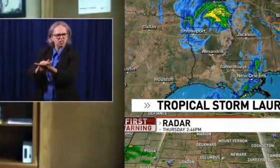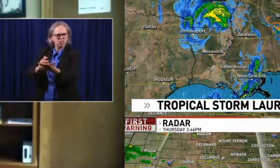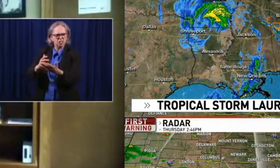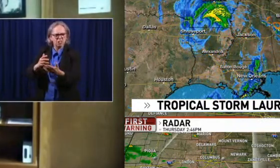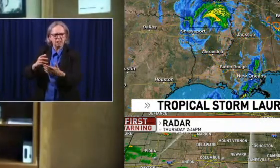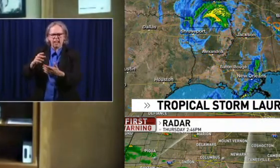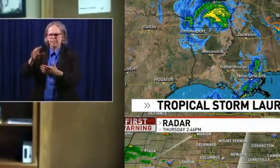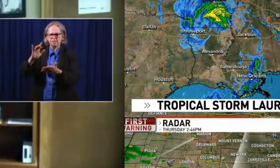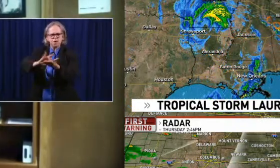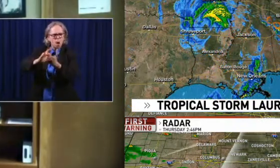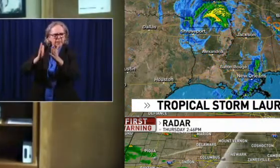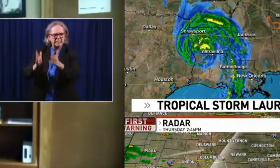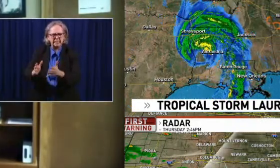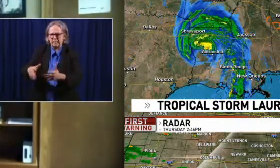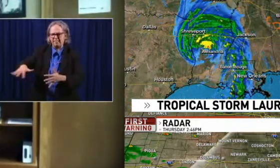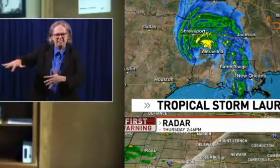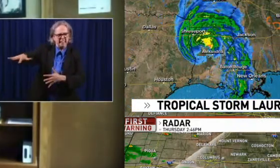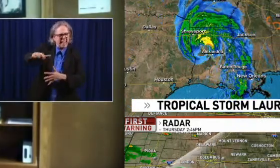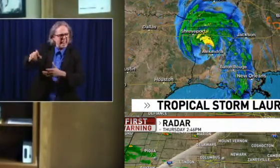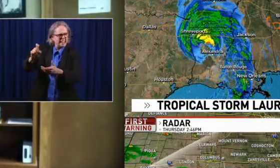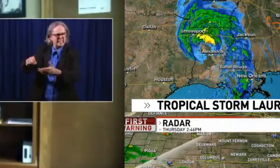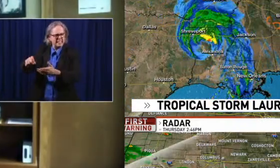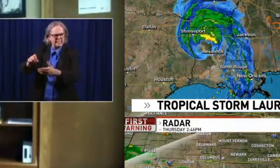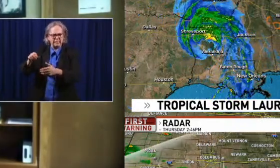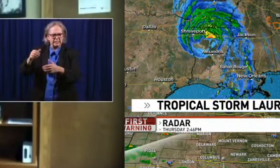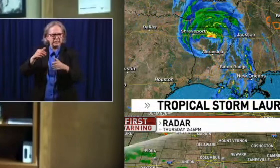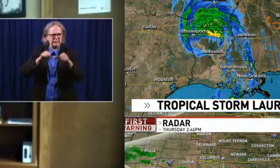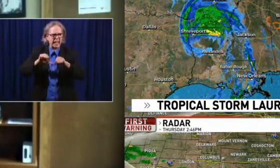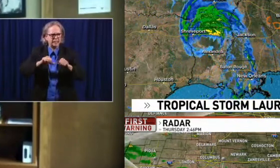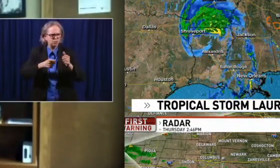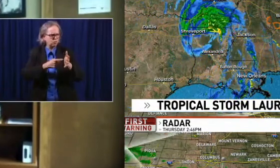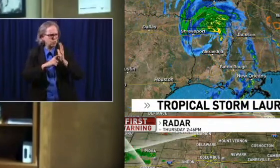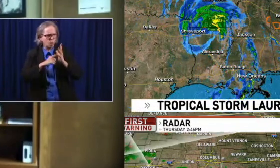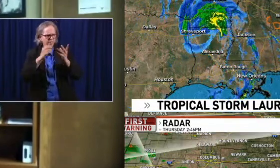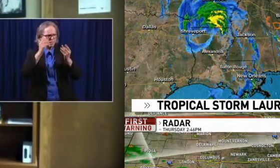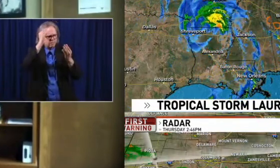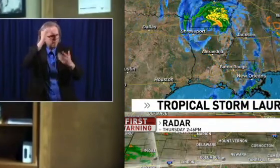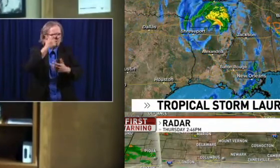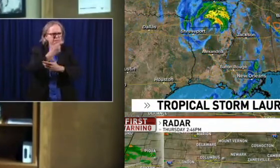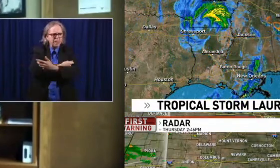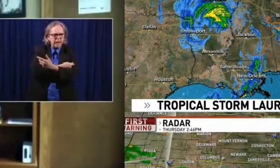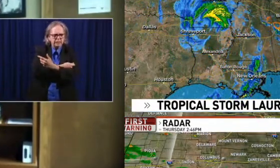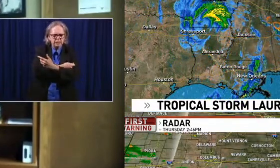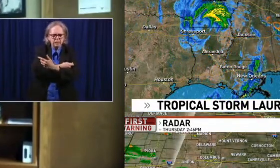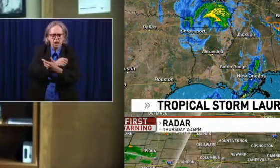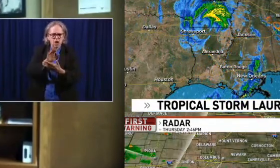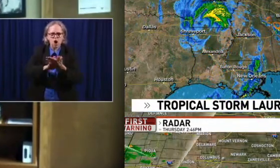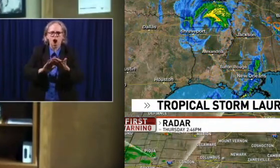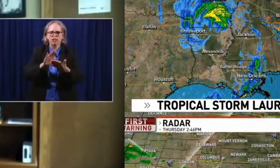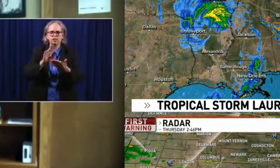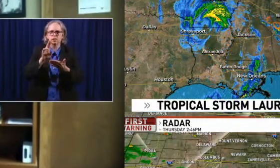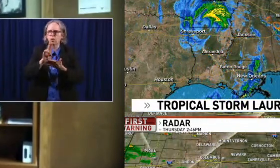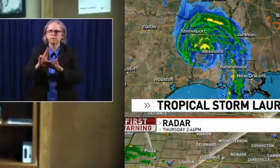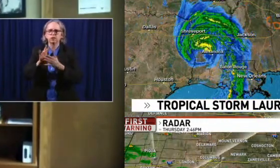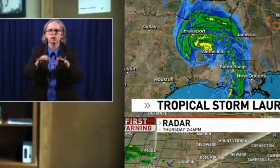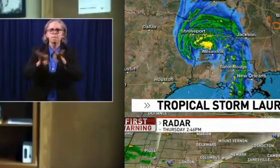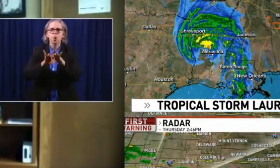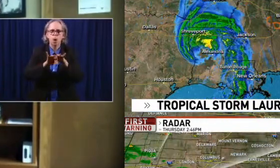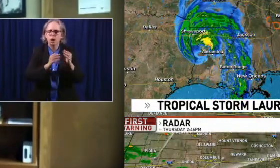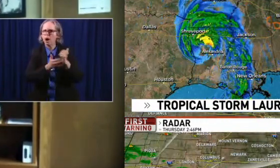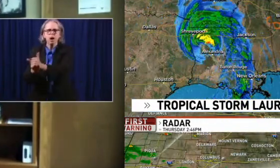to make that vaccine and all those types of things. And so we're working extremely hard to represent the higher